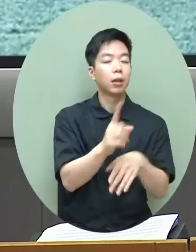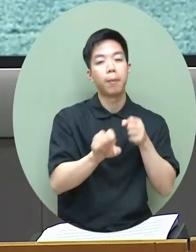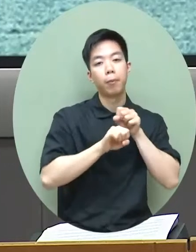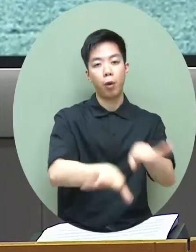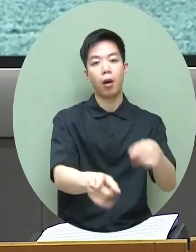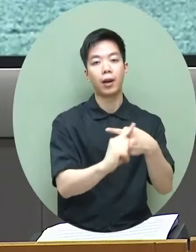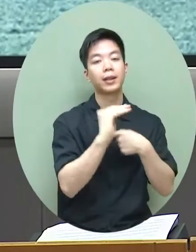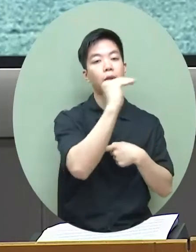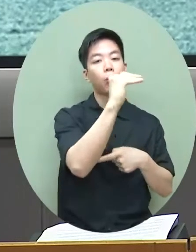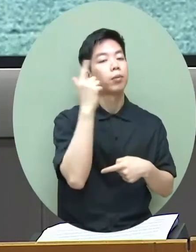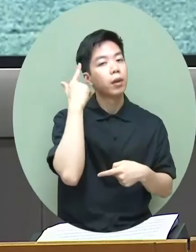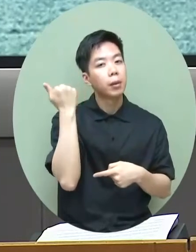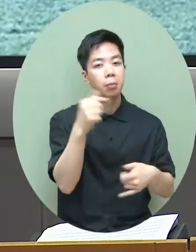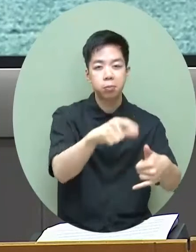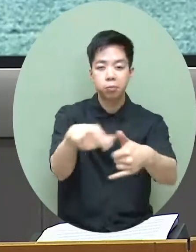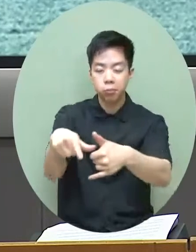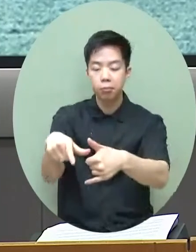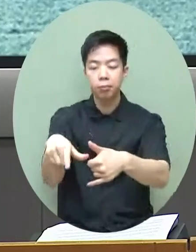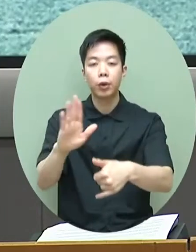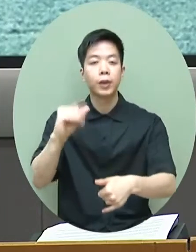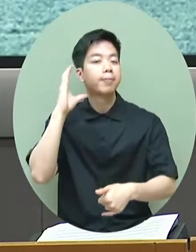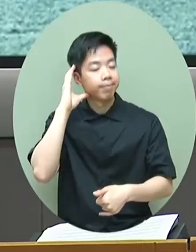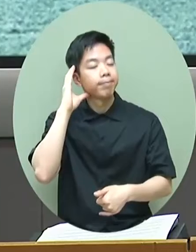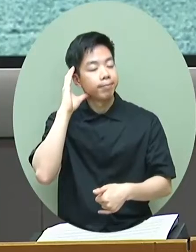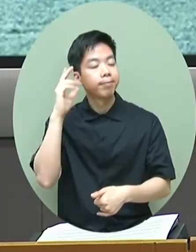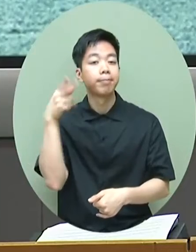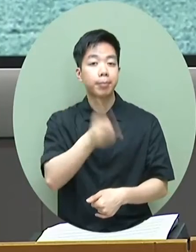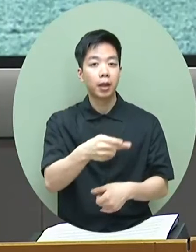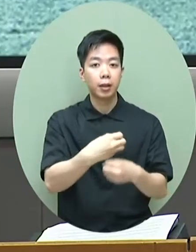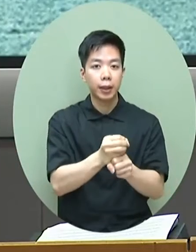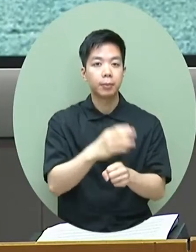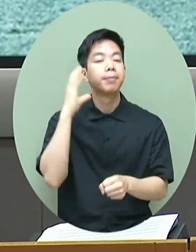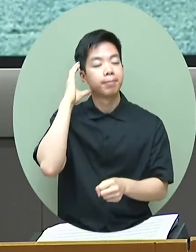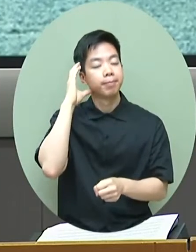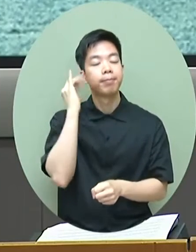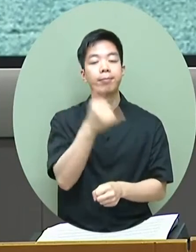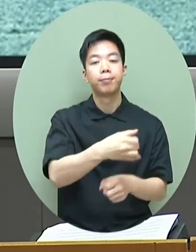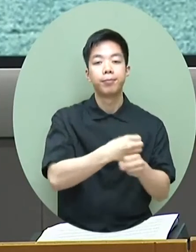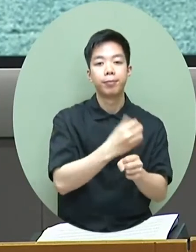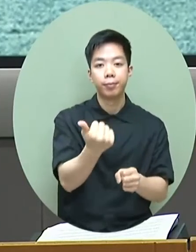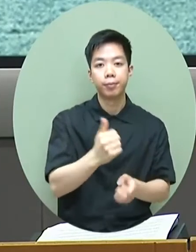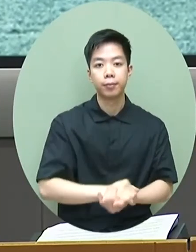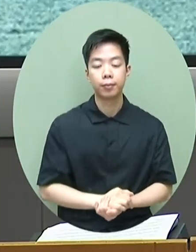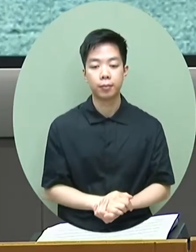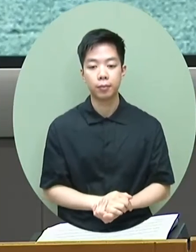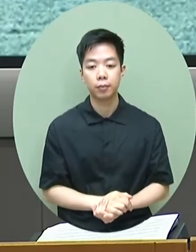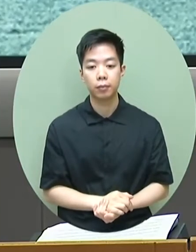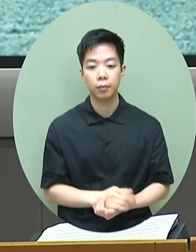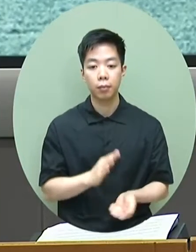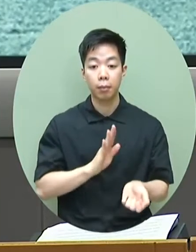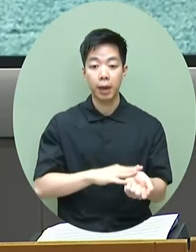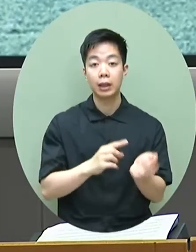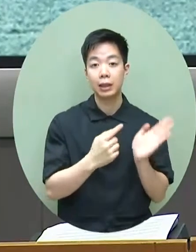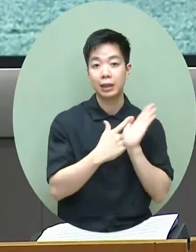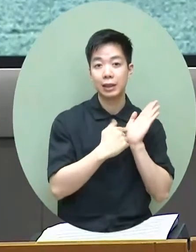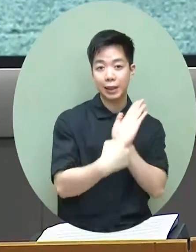days before the indicated date are the high-risk individuals, and they should be subject to compulsory testing.